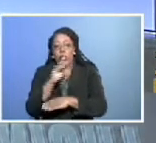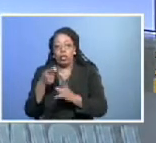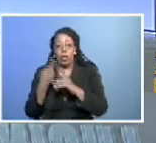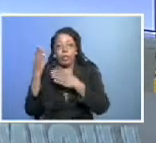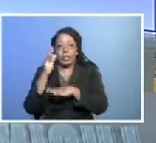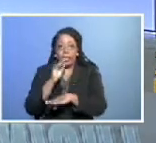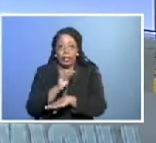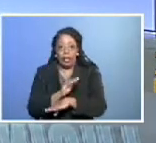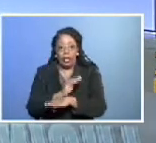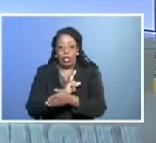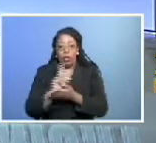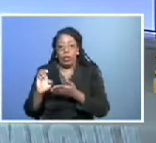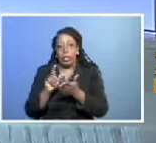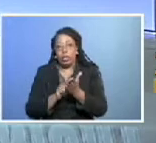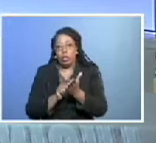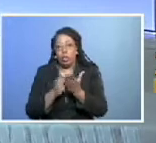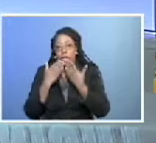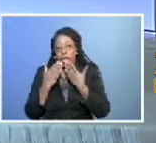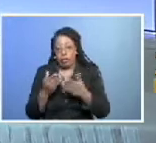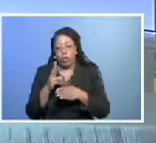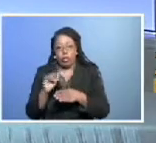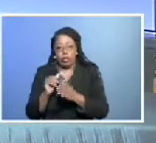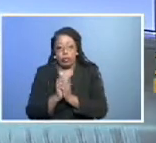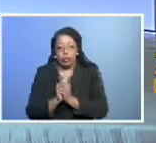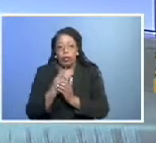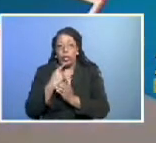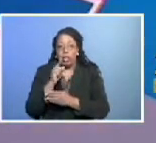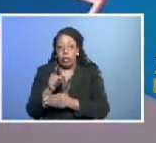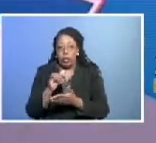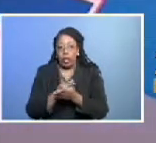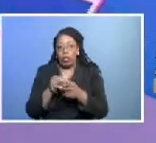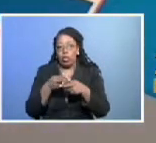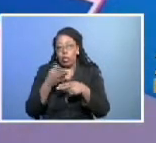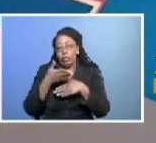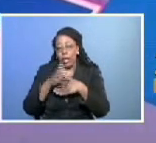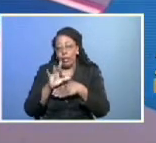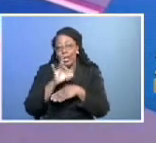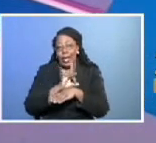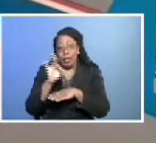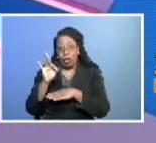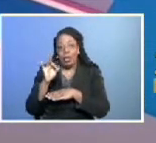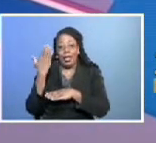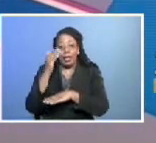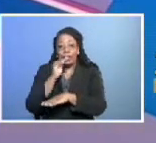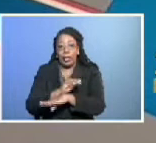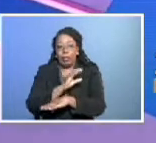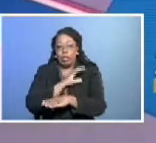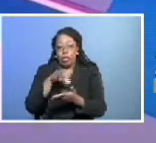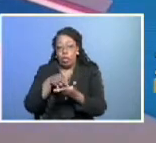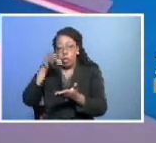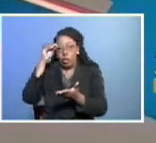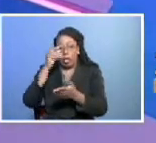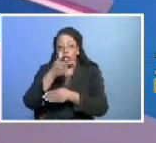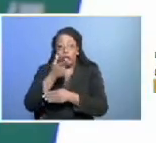the weekend edition. Thanks so much for joining us. We can tell you that it was shortly after 8 o'clock last night when police learned about a